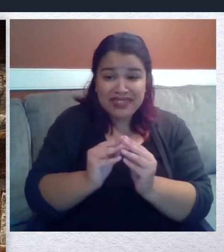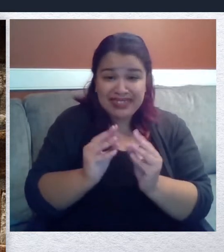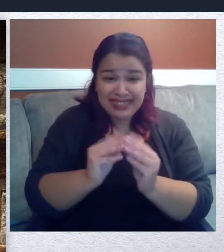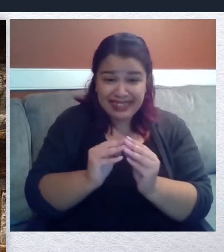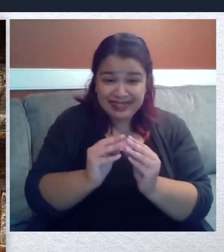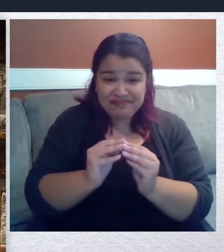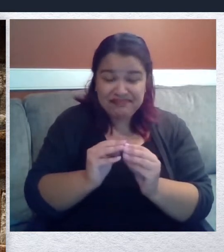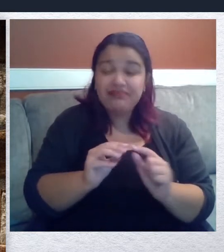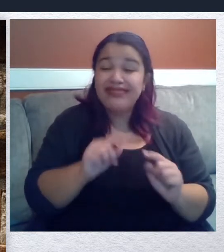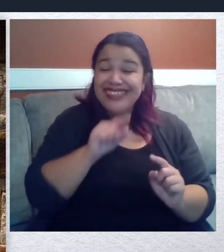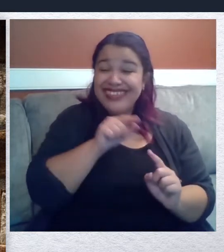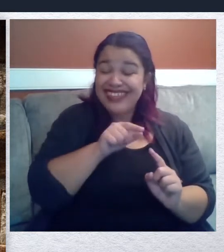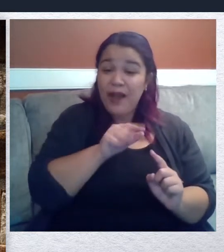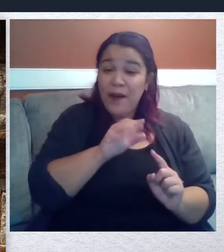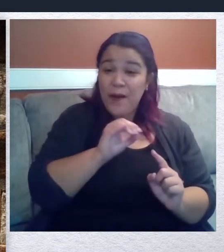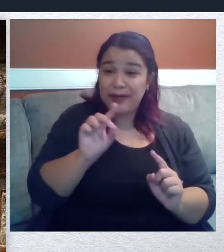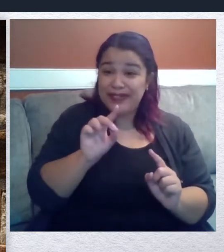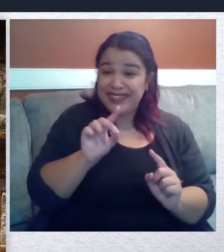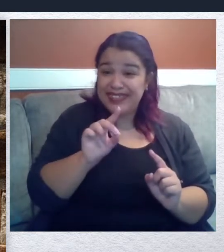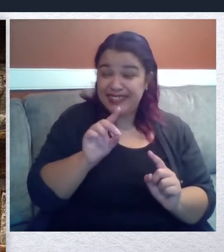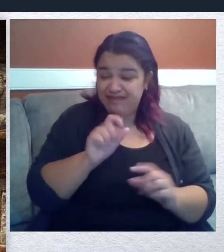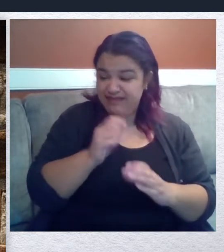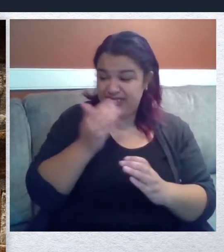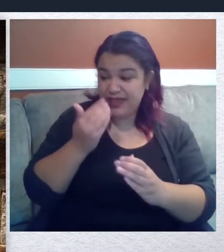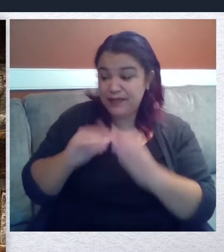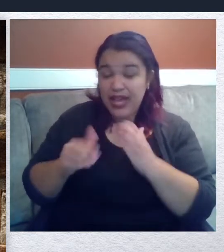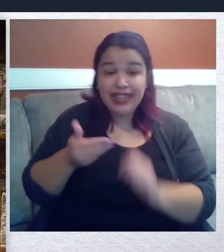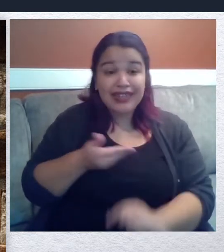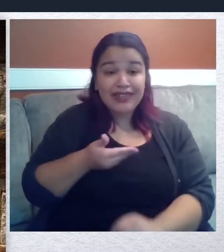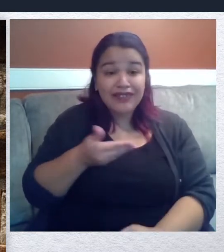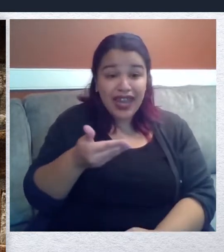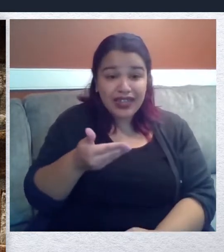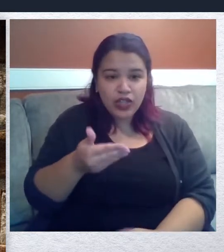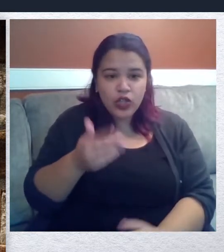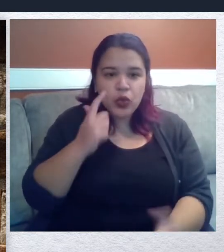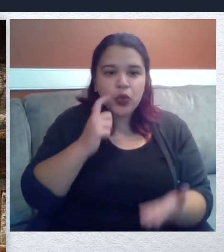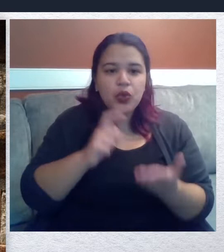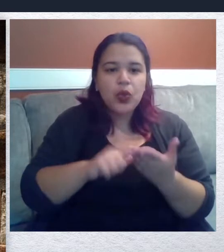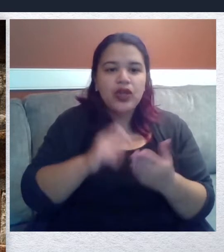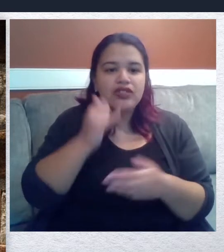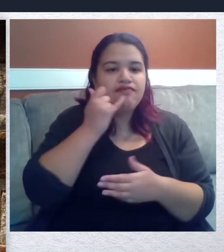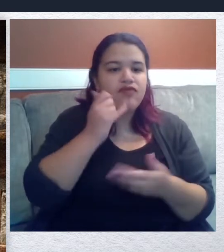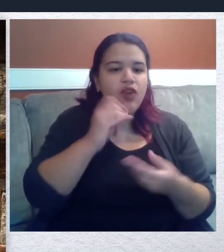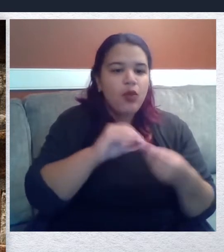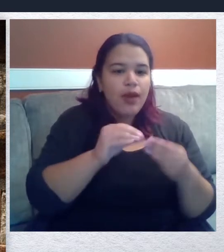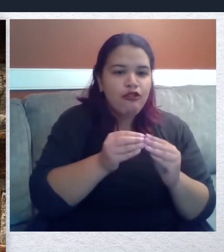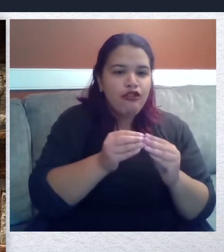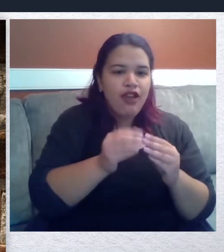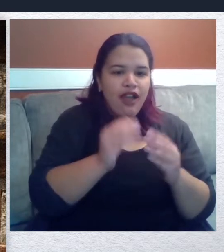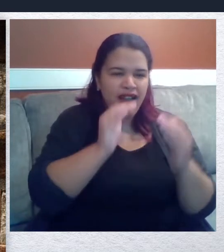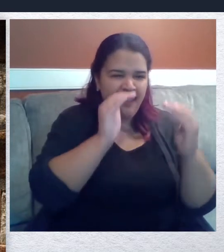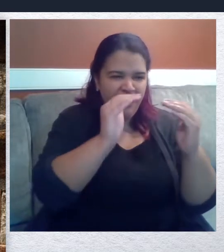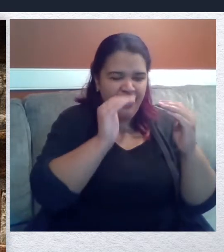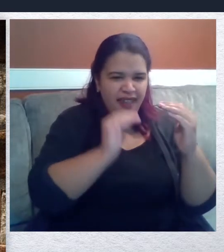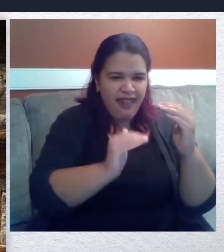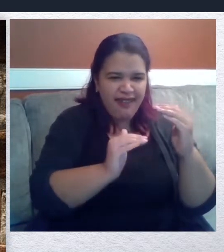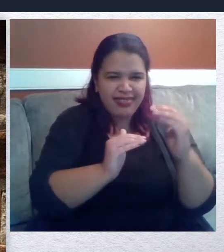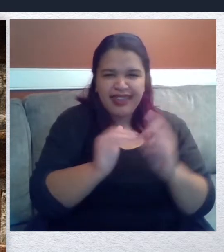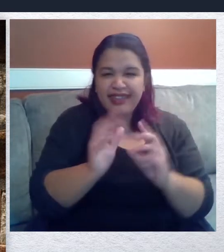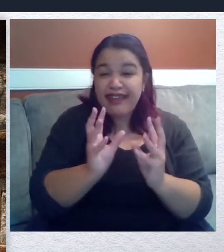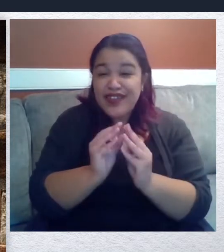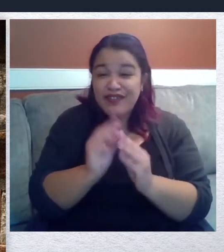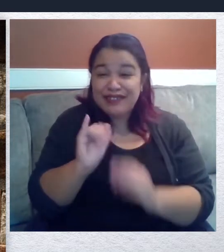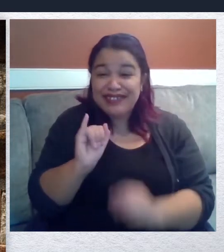from OOD, there will be a phone number and a conference ID in the meeting invite.